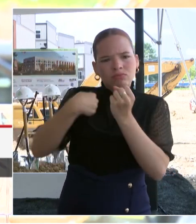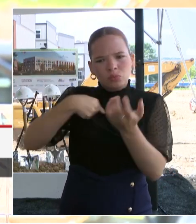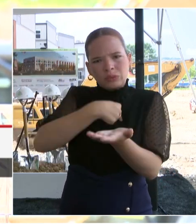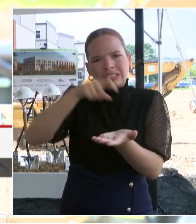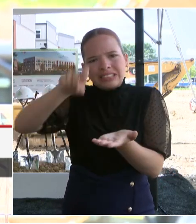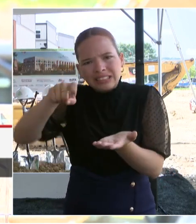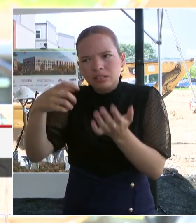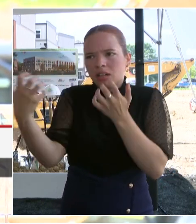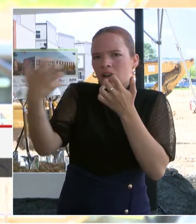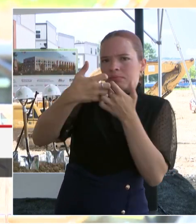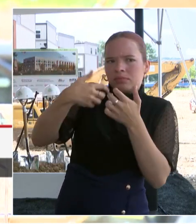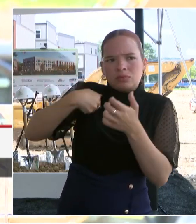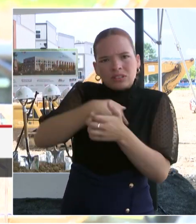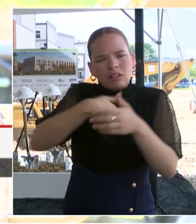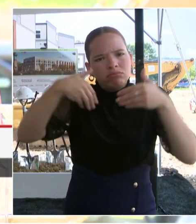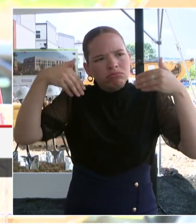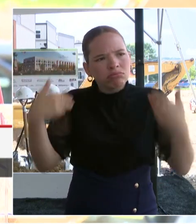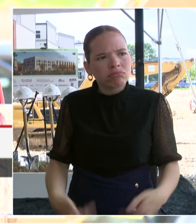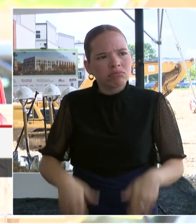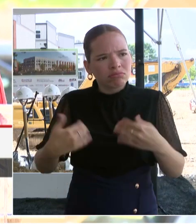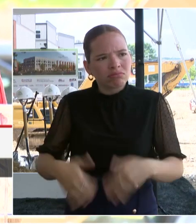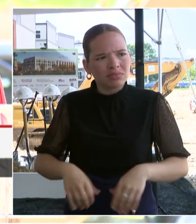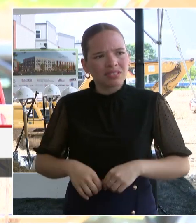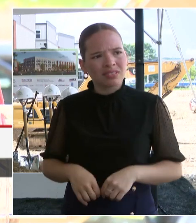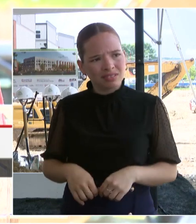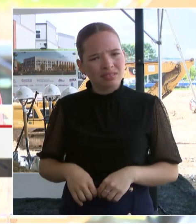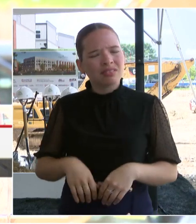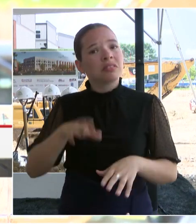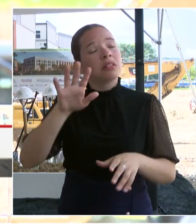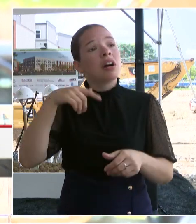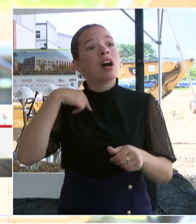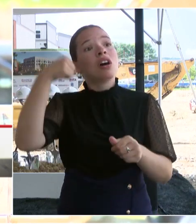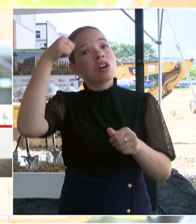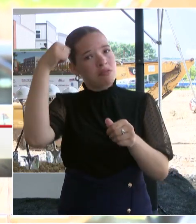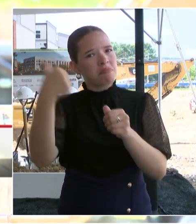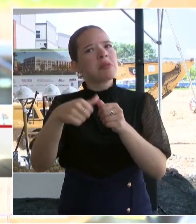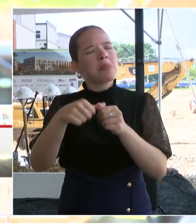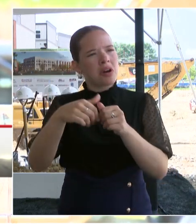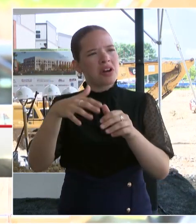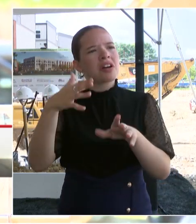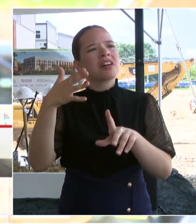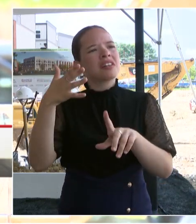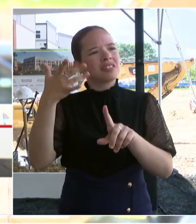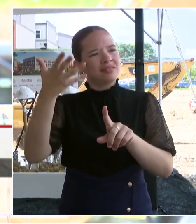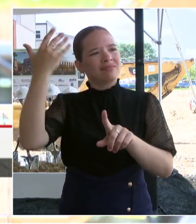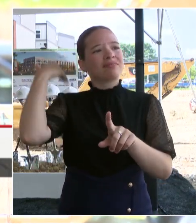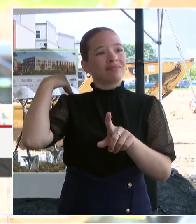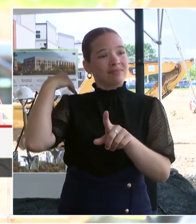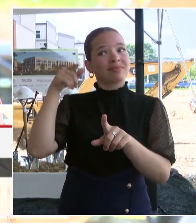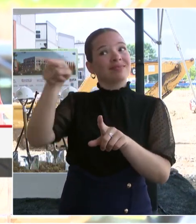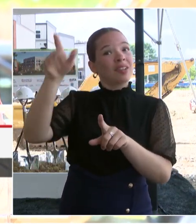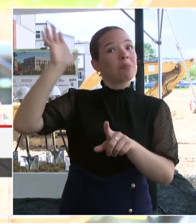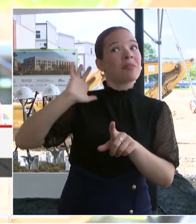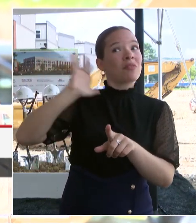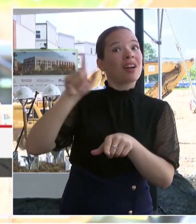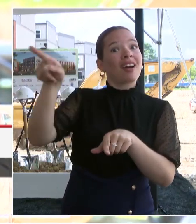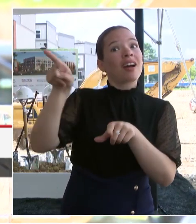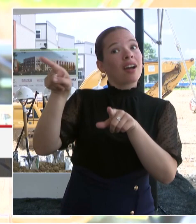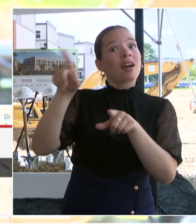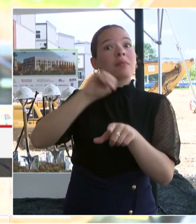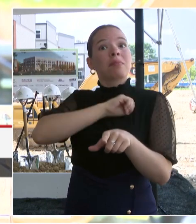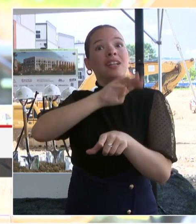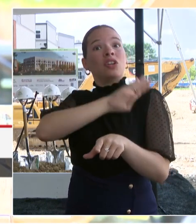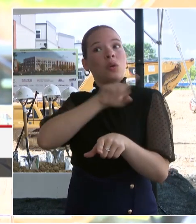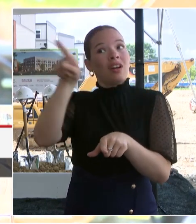Dating back to when she was an ANC commissioner, a Ward